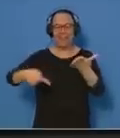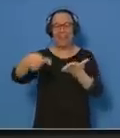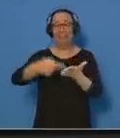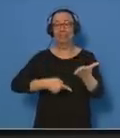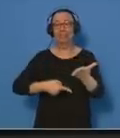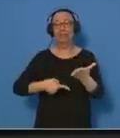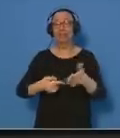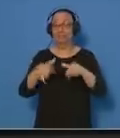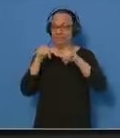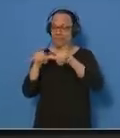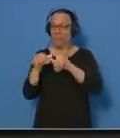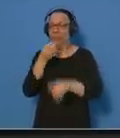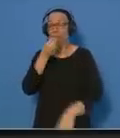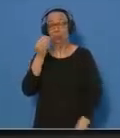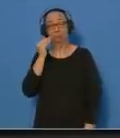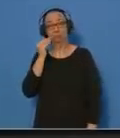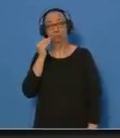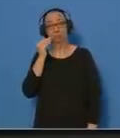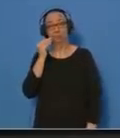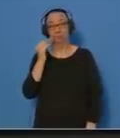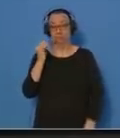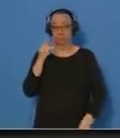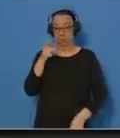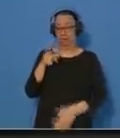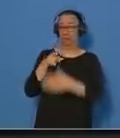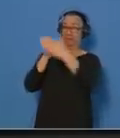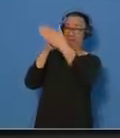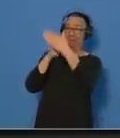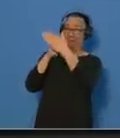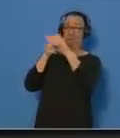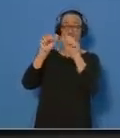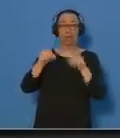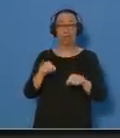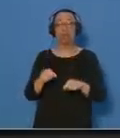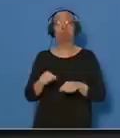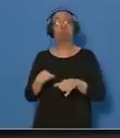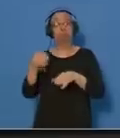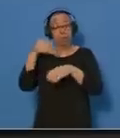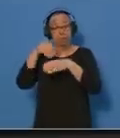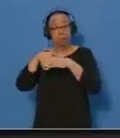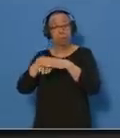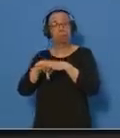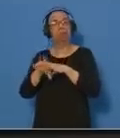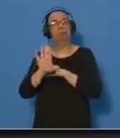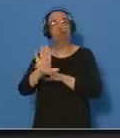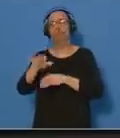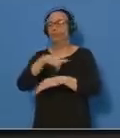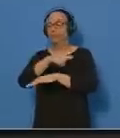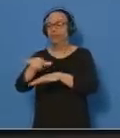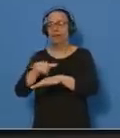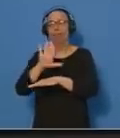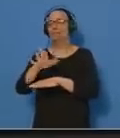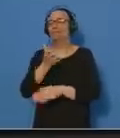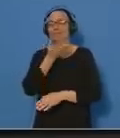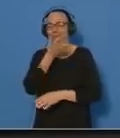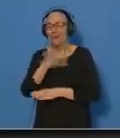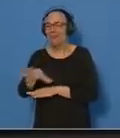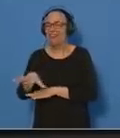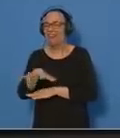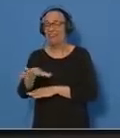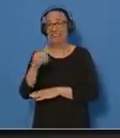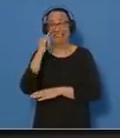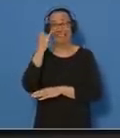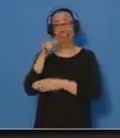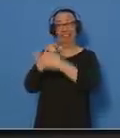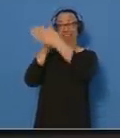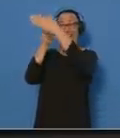stay-at-home order. If you have a kite, you are allowed to fly the kite in your own yard, in your garden. If the kite goes